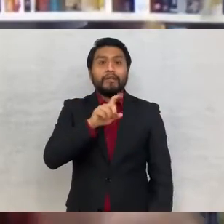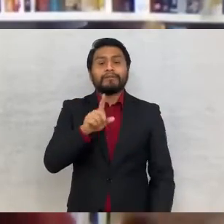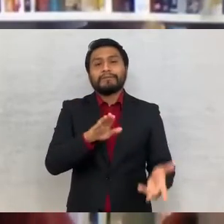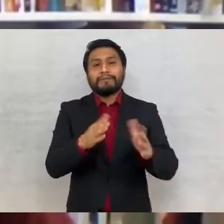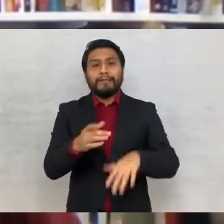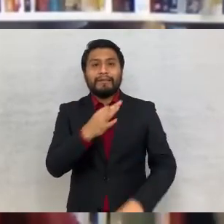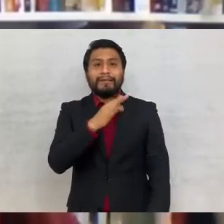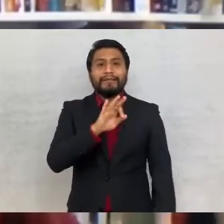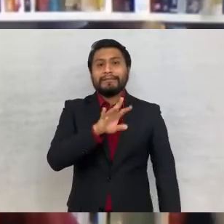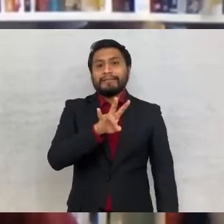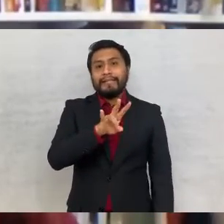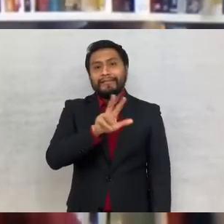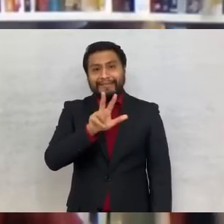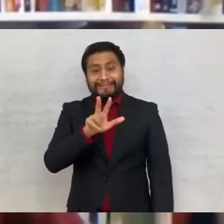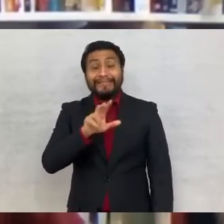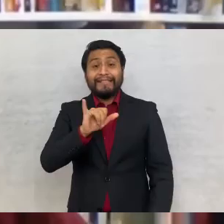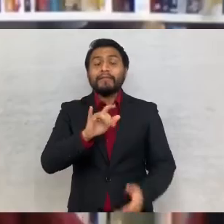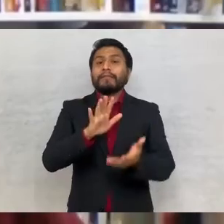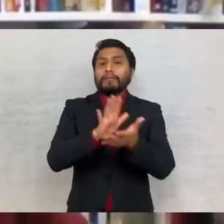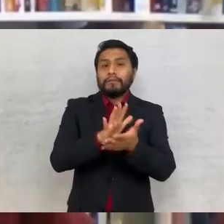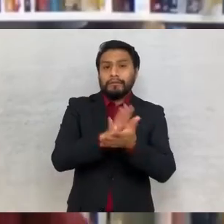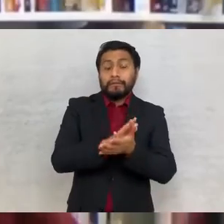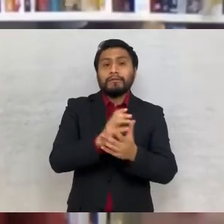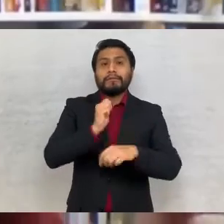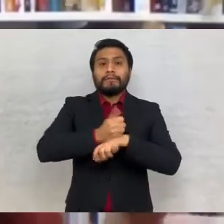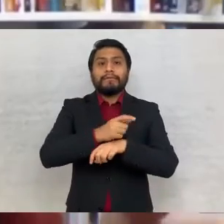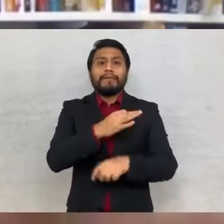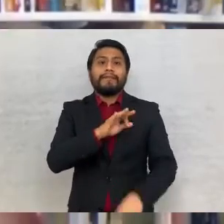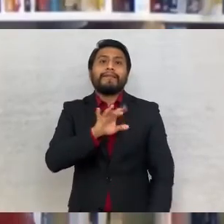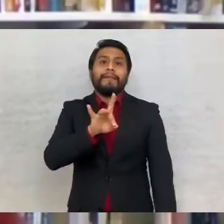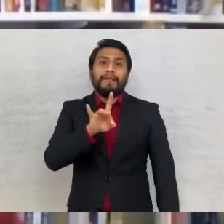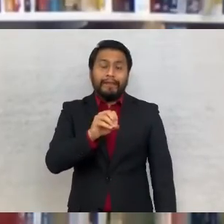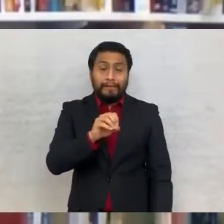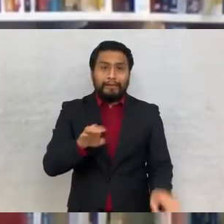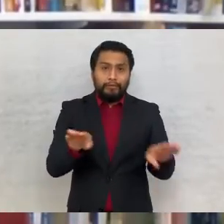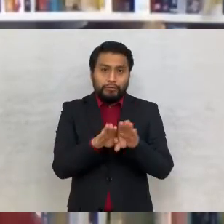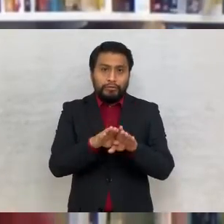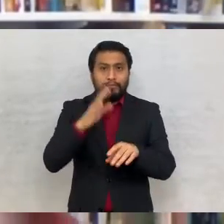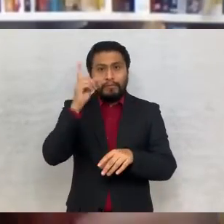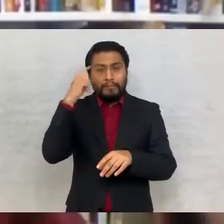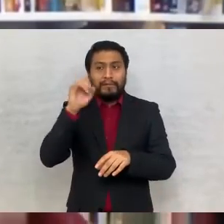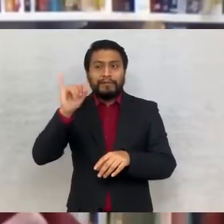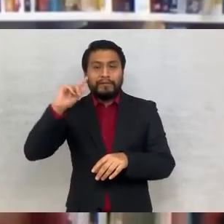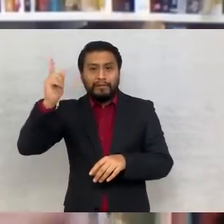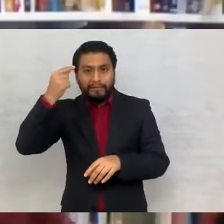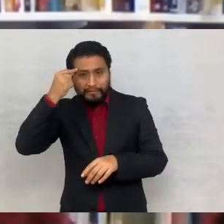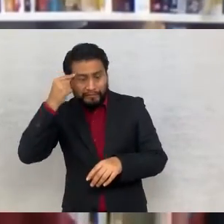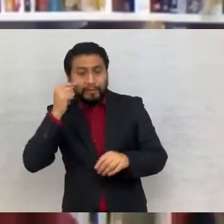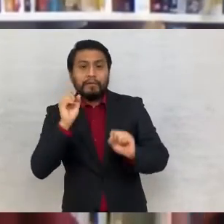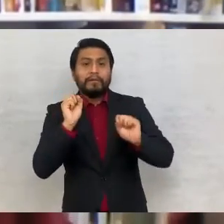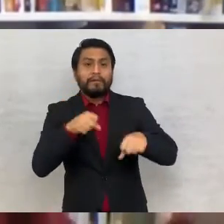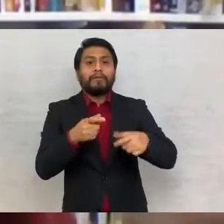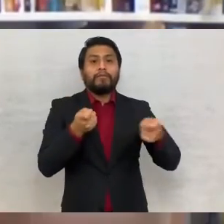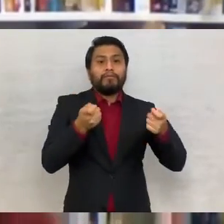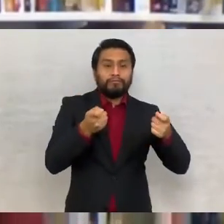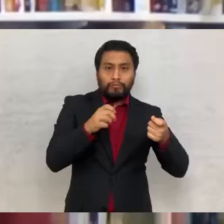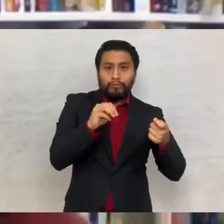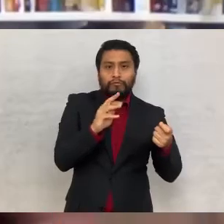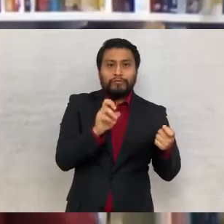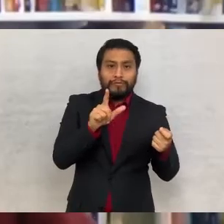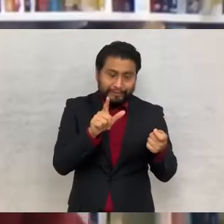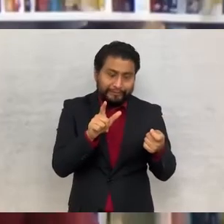significant expressions throughout a century that ranged from performative discourses and different praxis to societies with